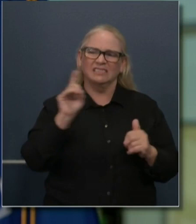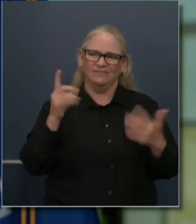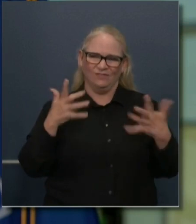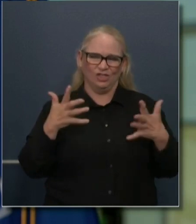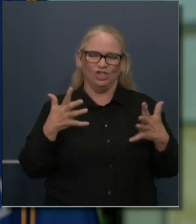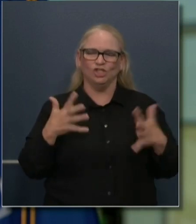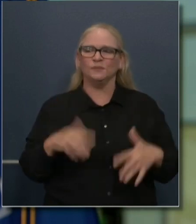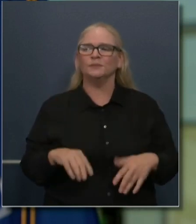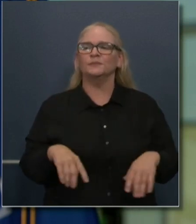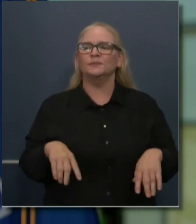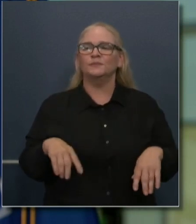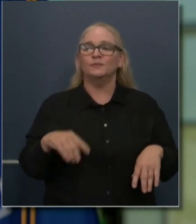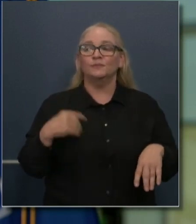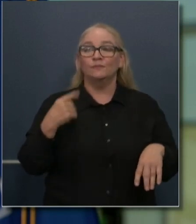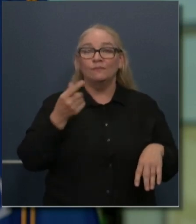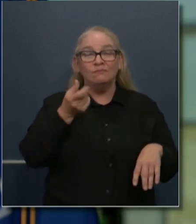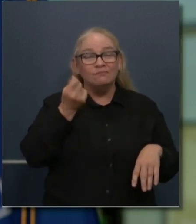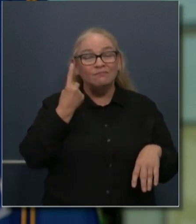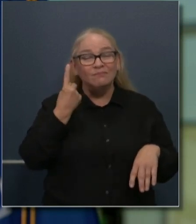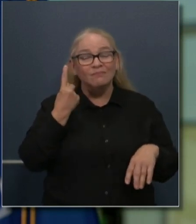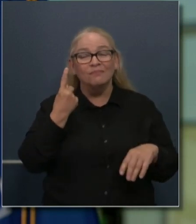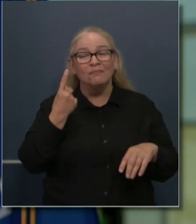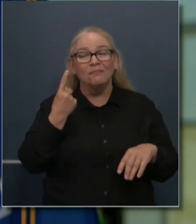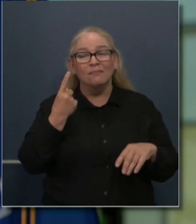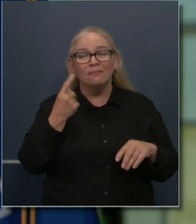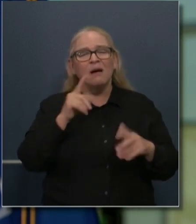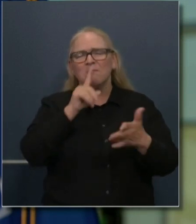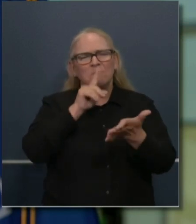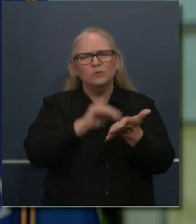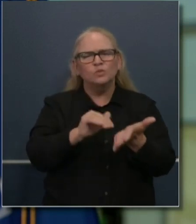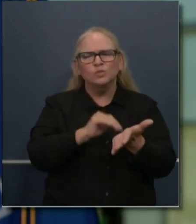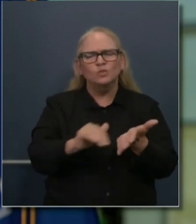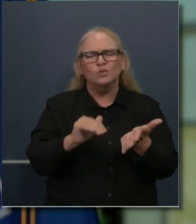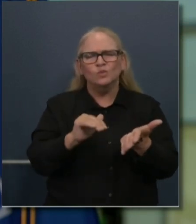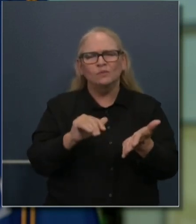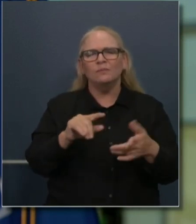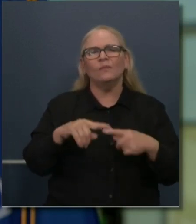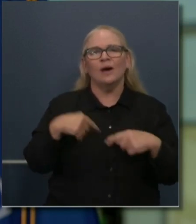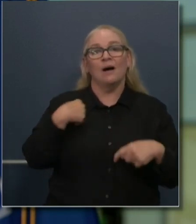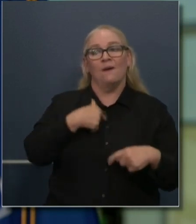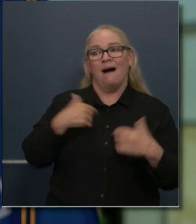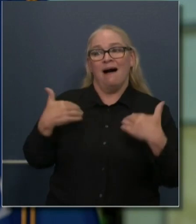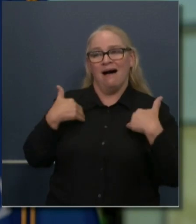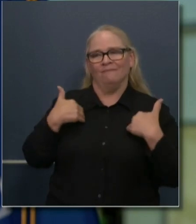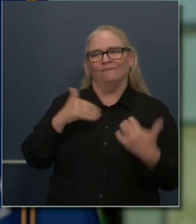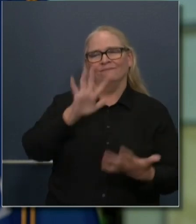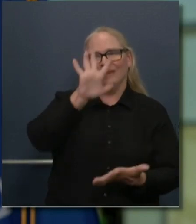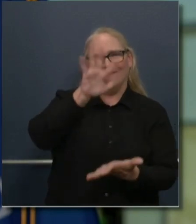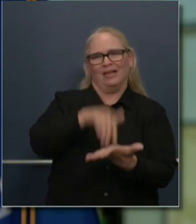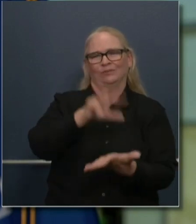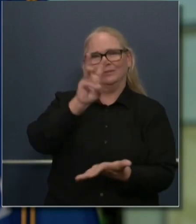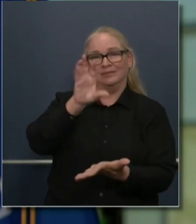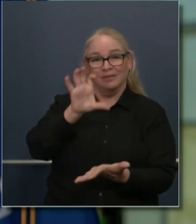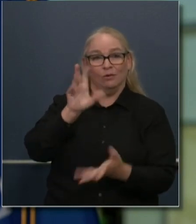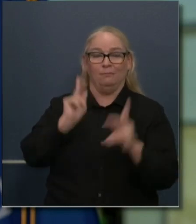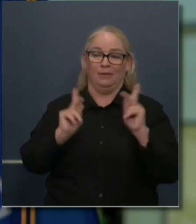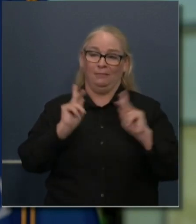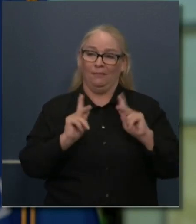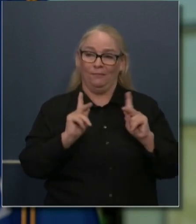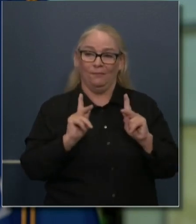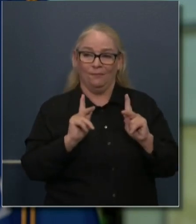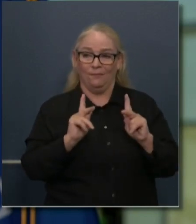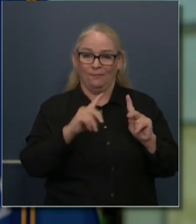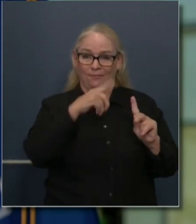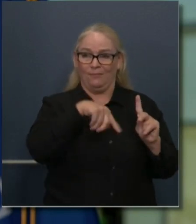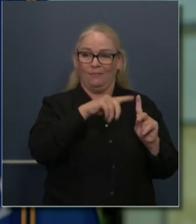with a scale and scope, not an excuse. 5,600 people. 5,600 people. I haven't updated